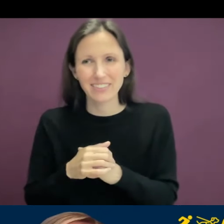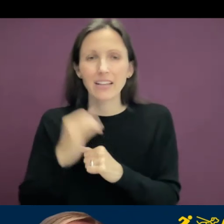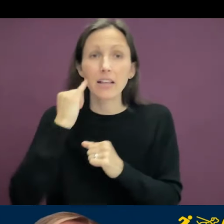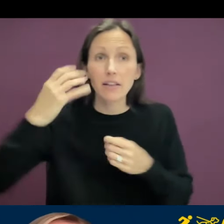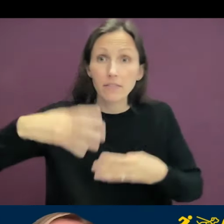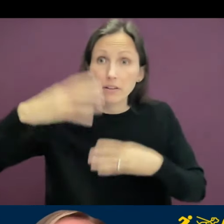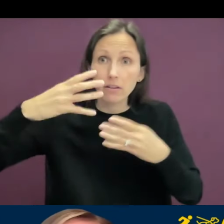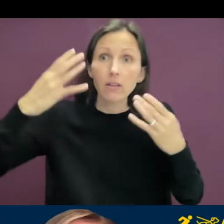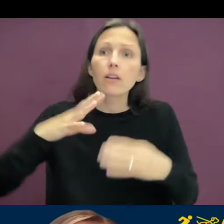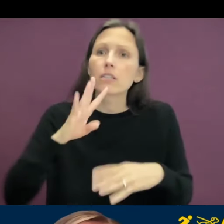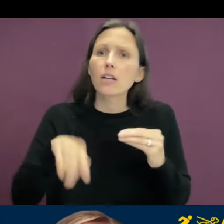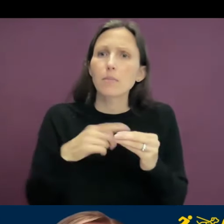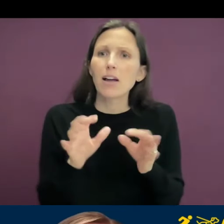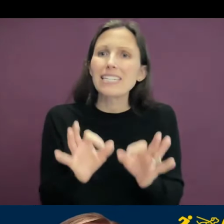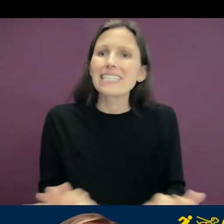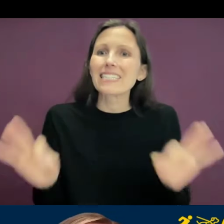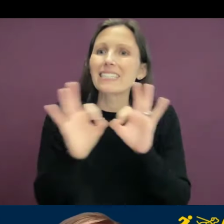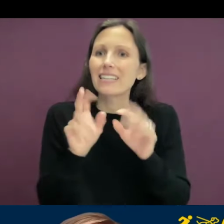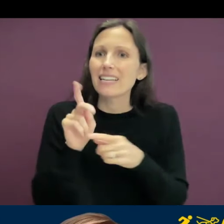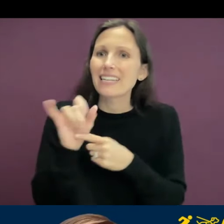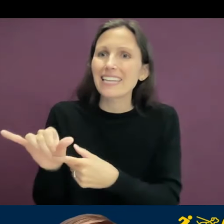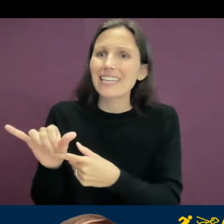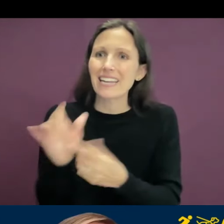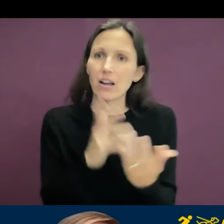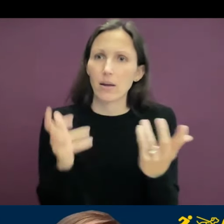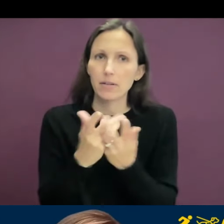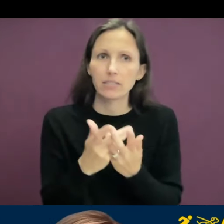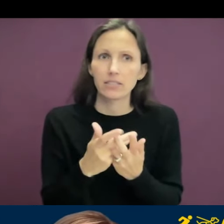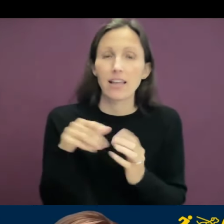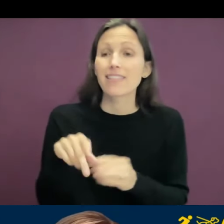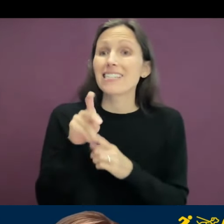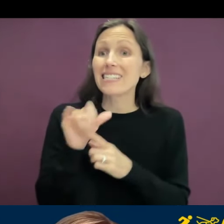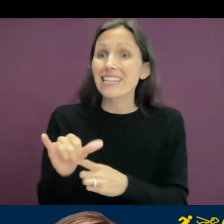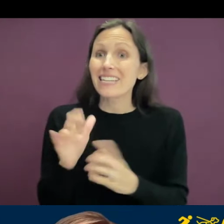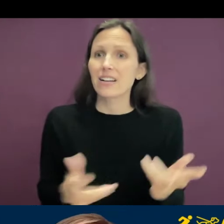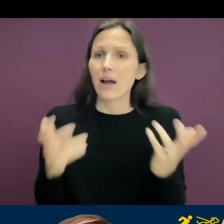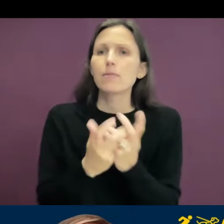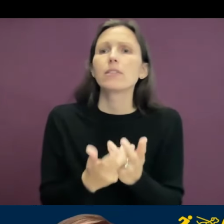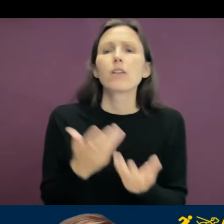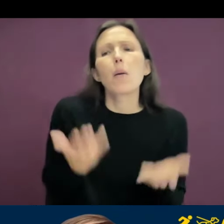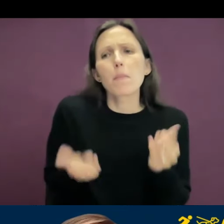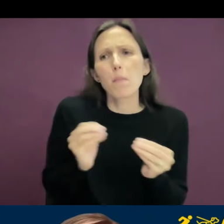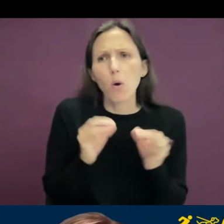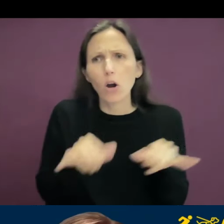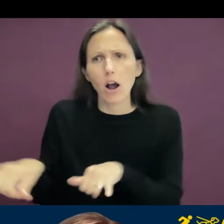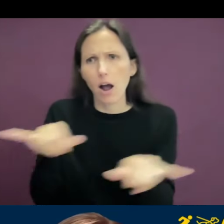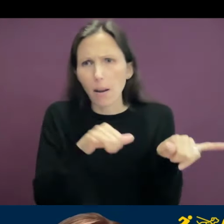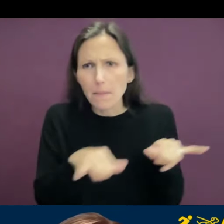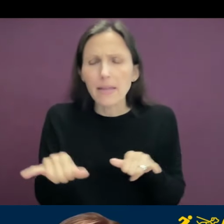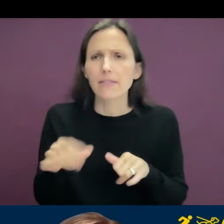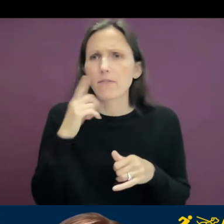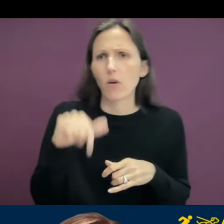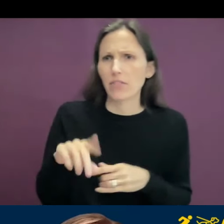it starts talking about key accommodations. These are ones that are maybe more common with this diagnosis that Jan has helped